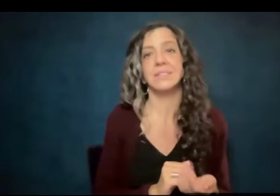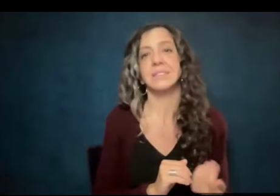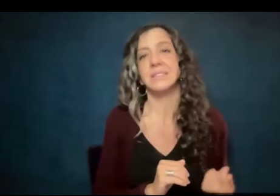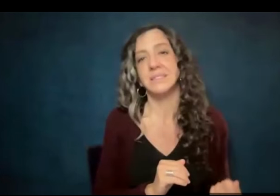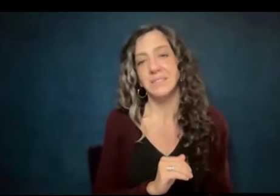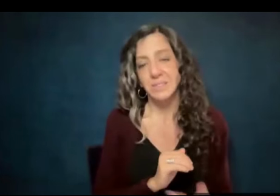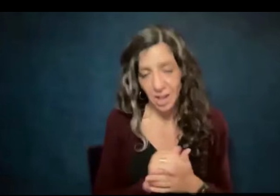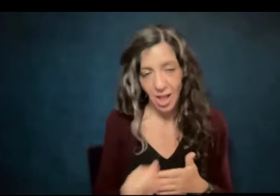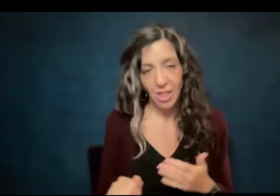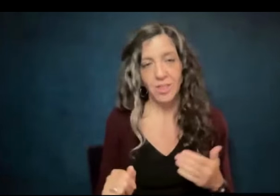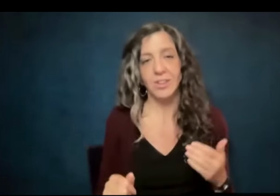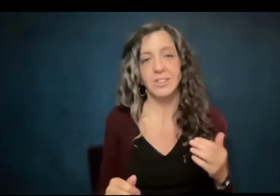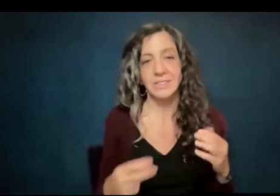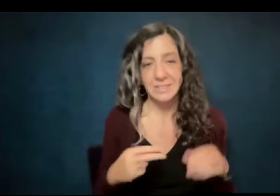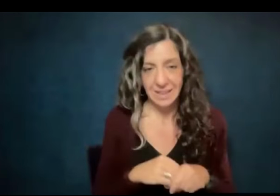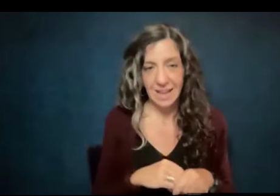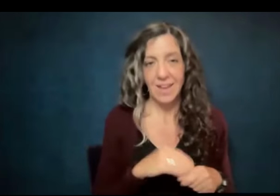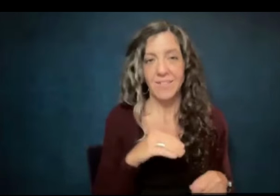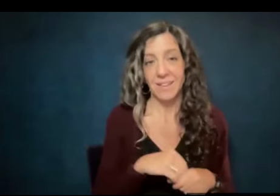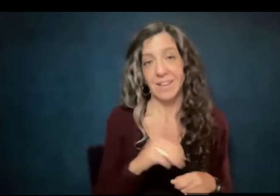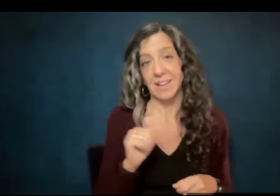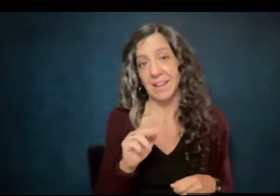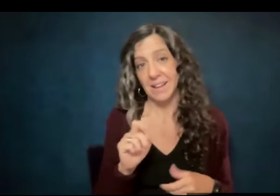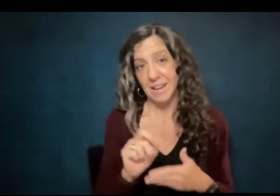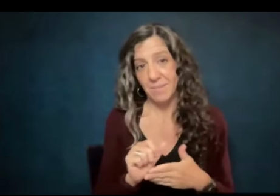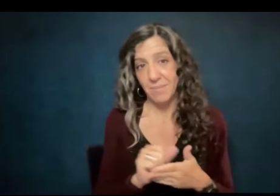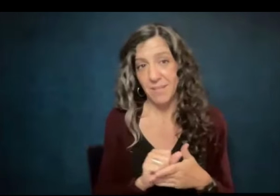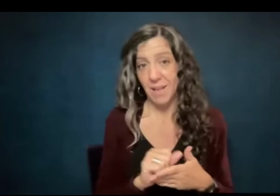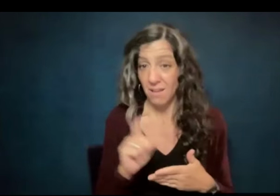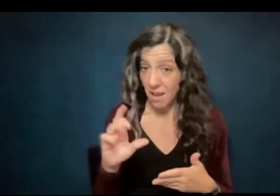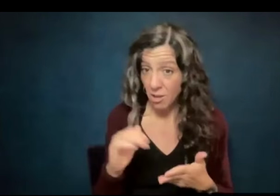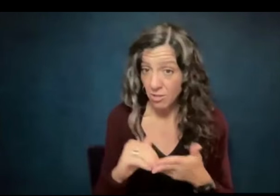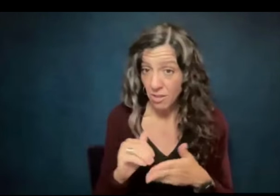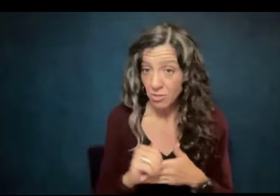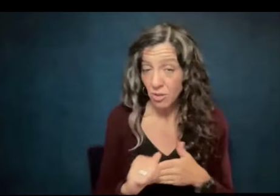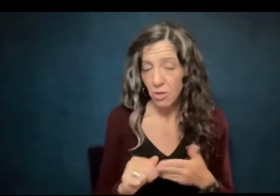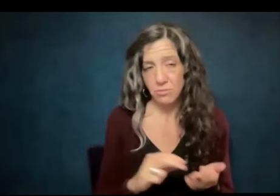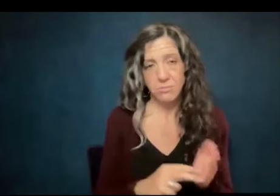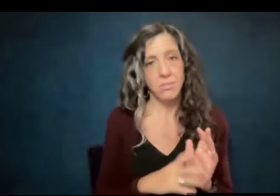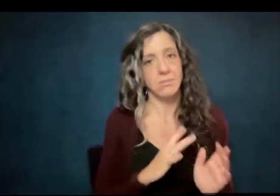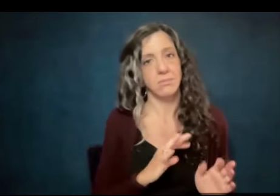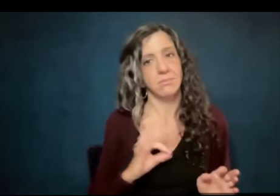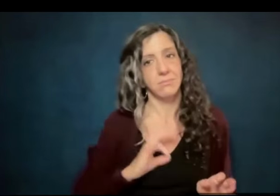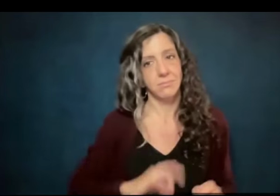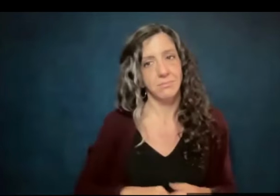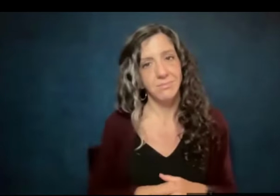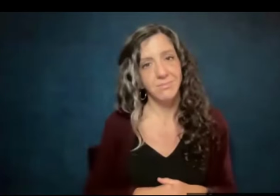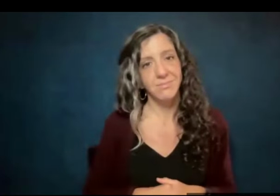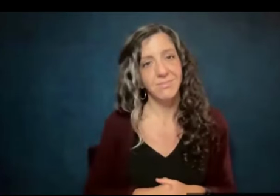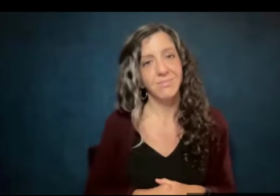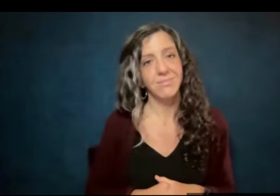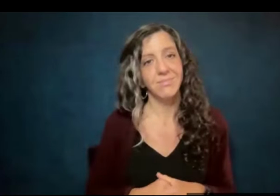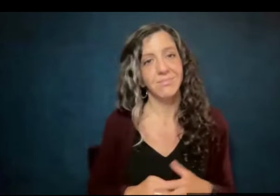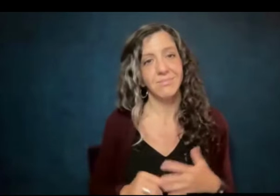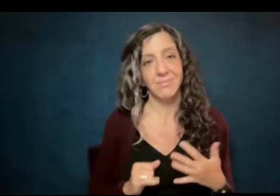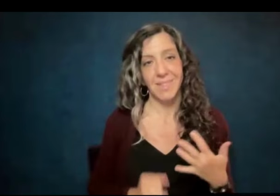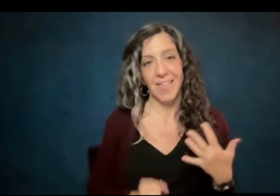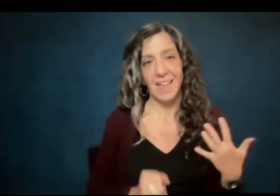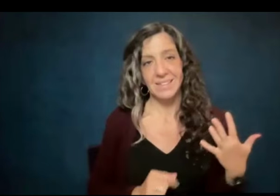$100,000 saved in an ABLE account. So that's a really powerful savings tool. And then property essential